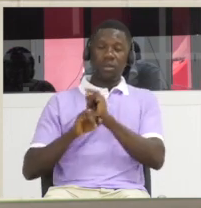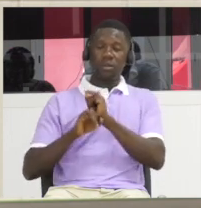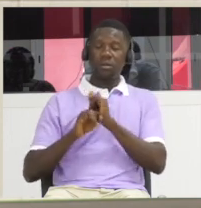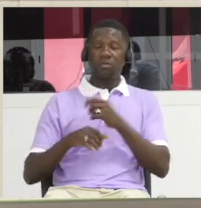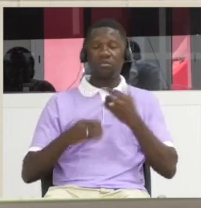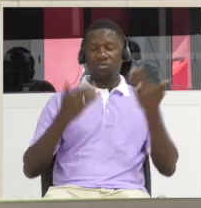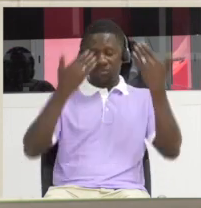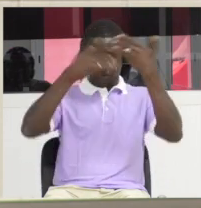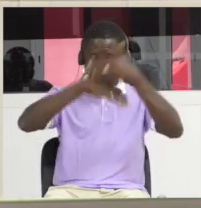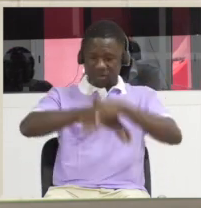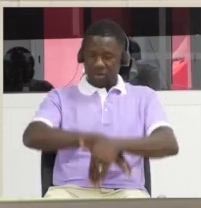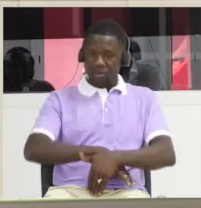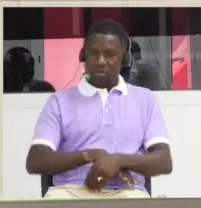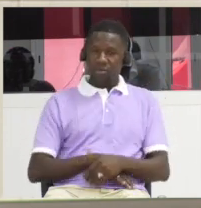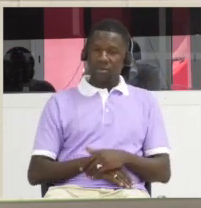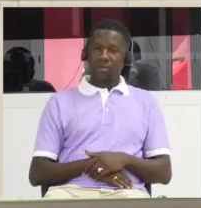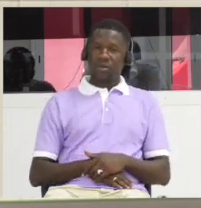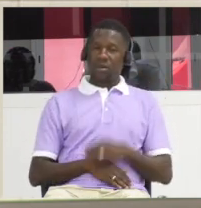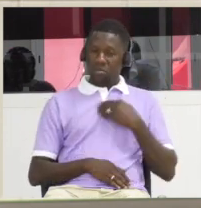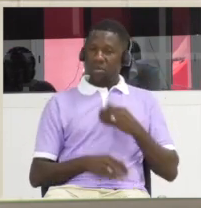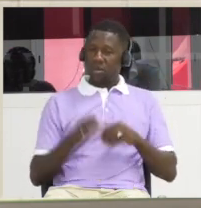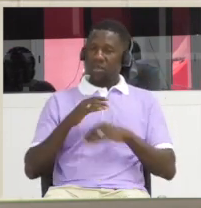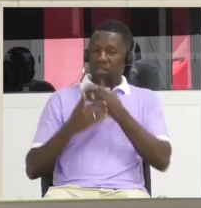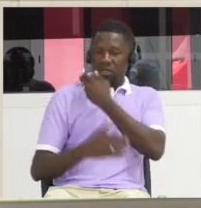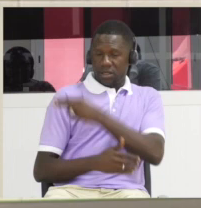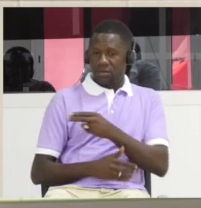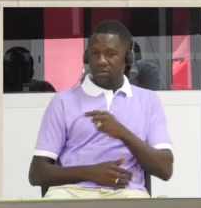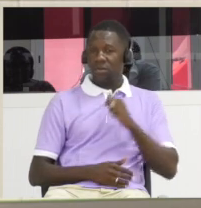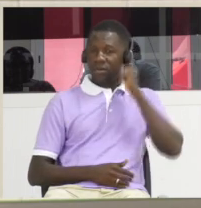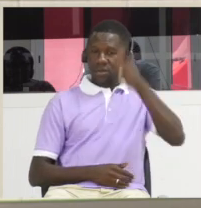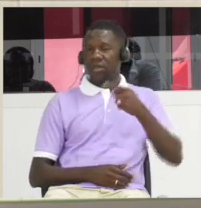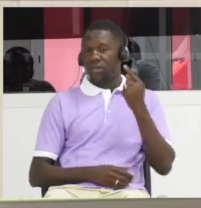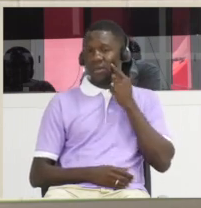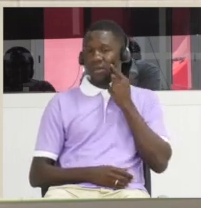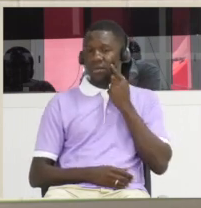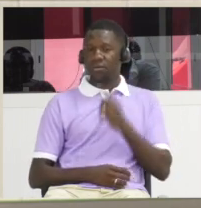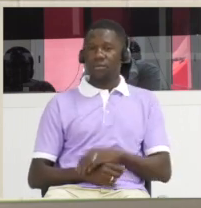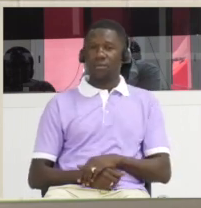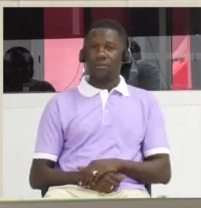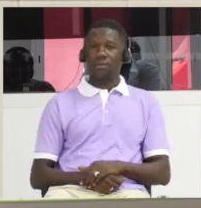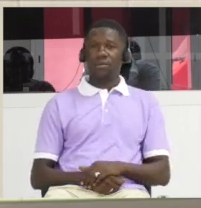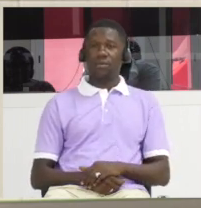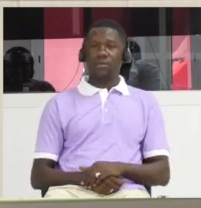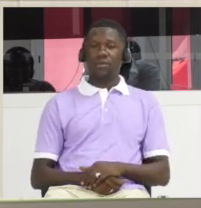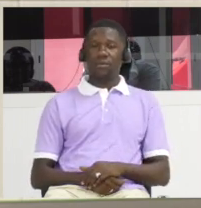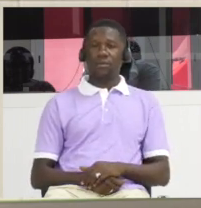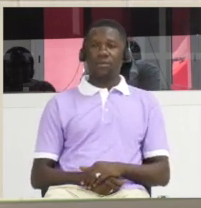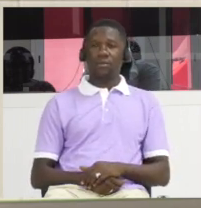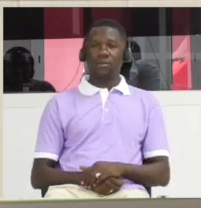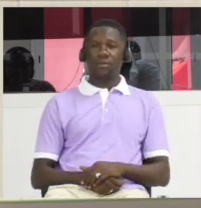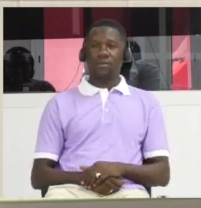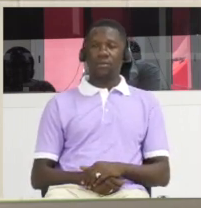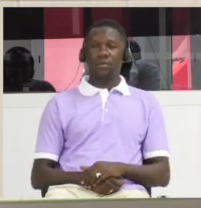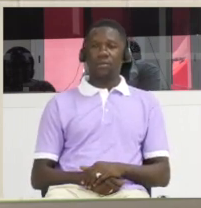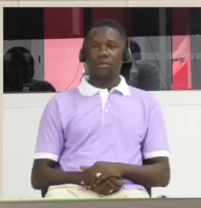And I was released the following day. But while at Union Barracks,